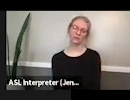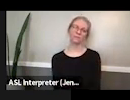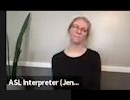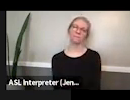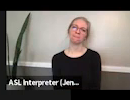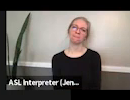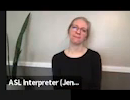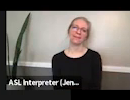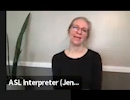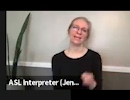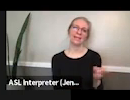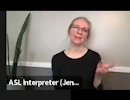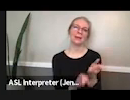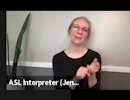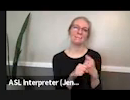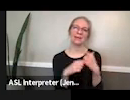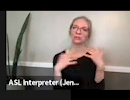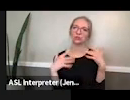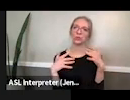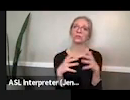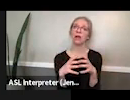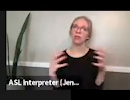makes noises a lot.